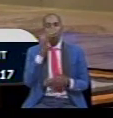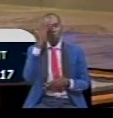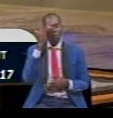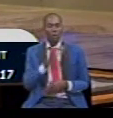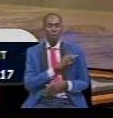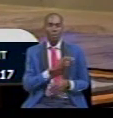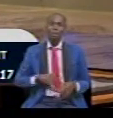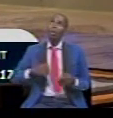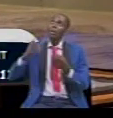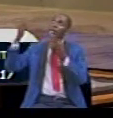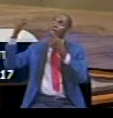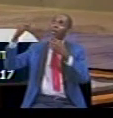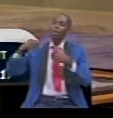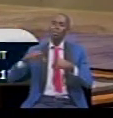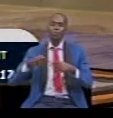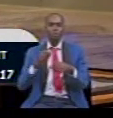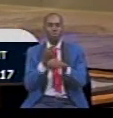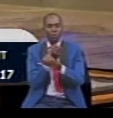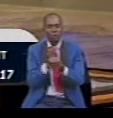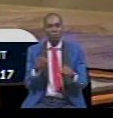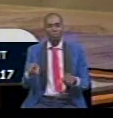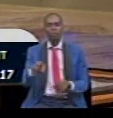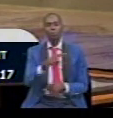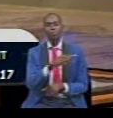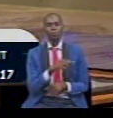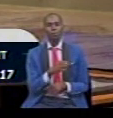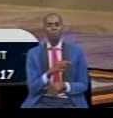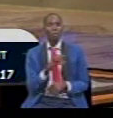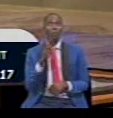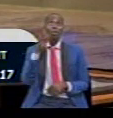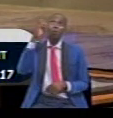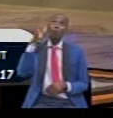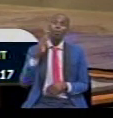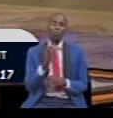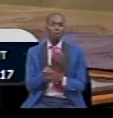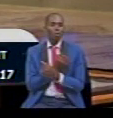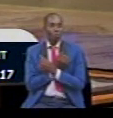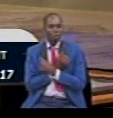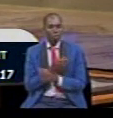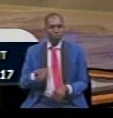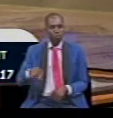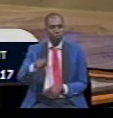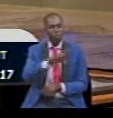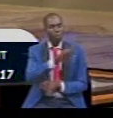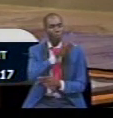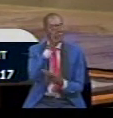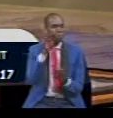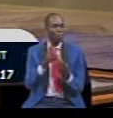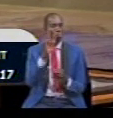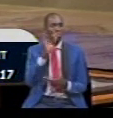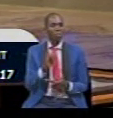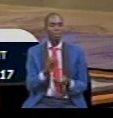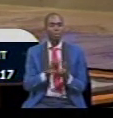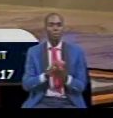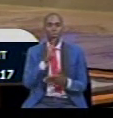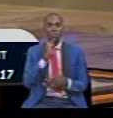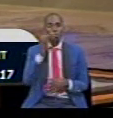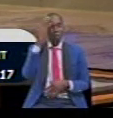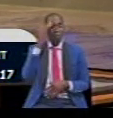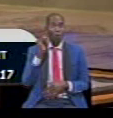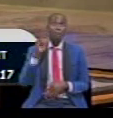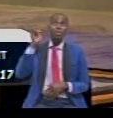to save them. God loved them perfectly. That's why he sent his